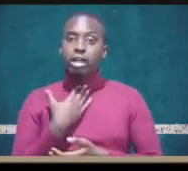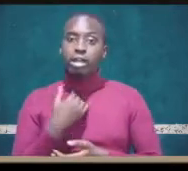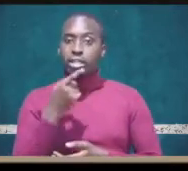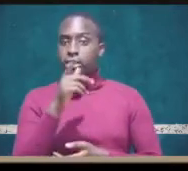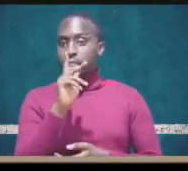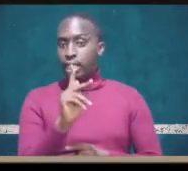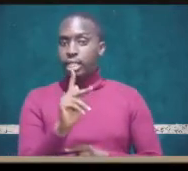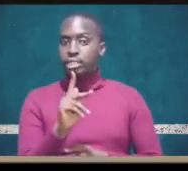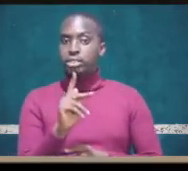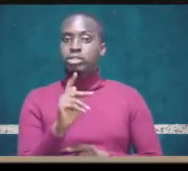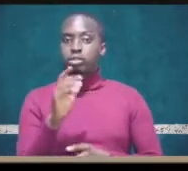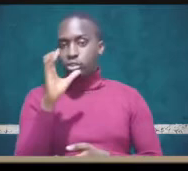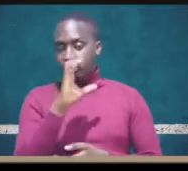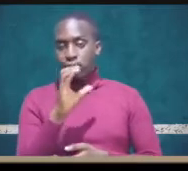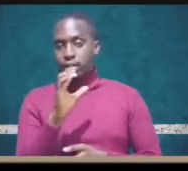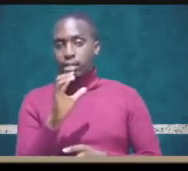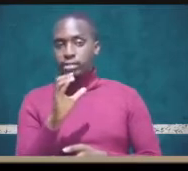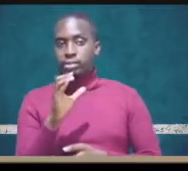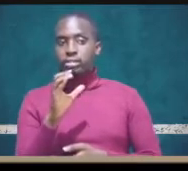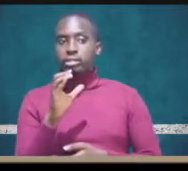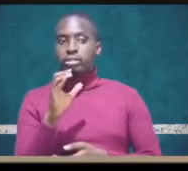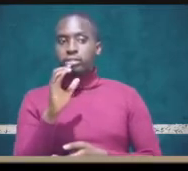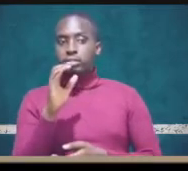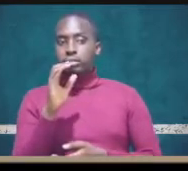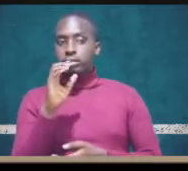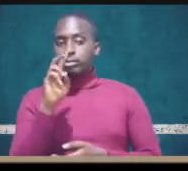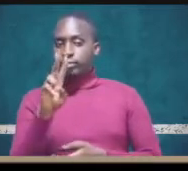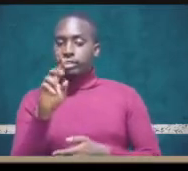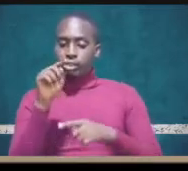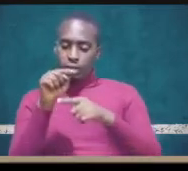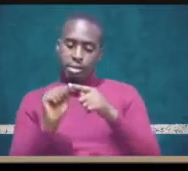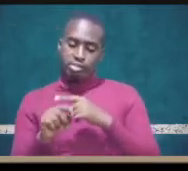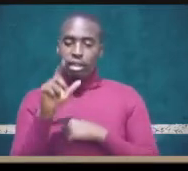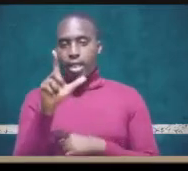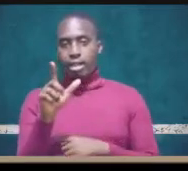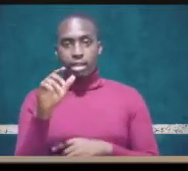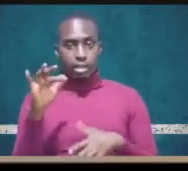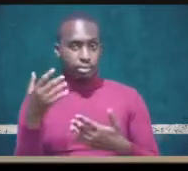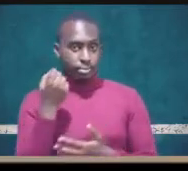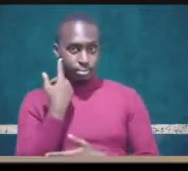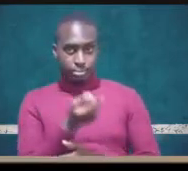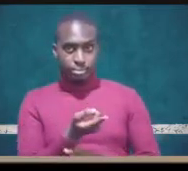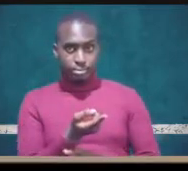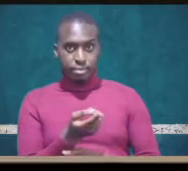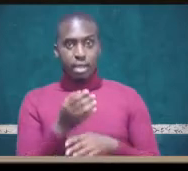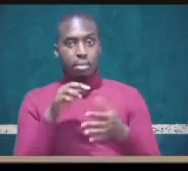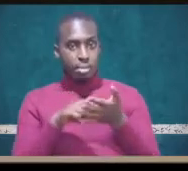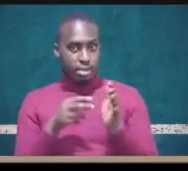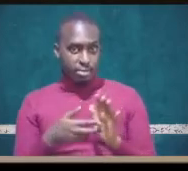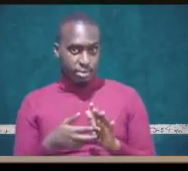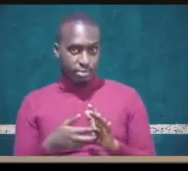this K, then we find it to be over L. Do you get that? So it means